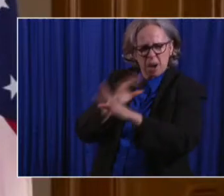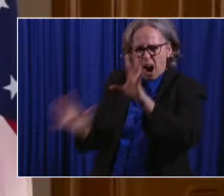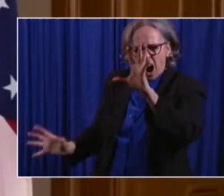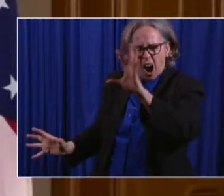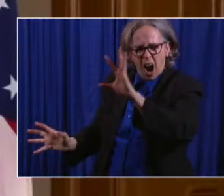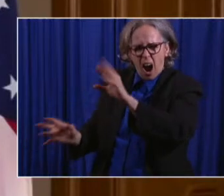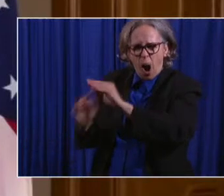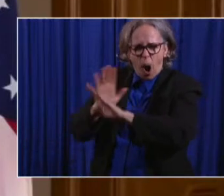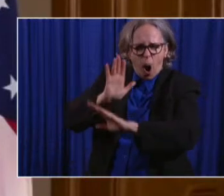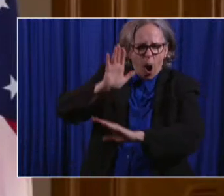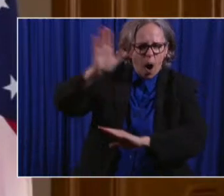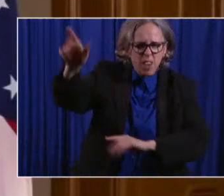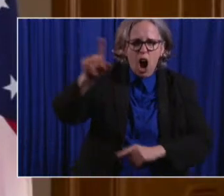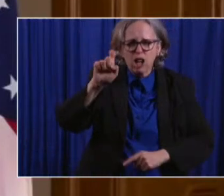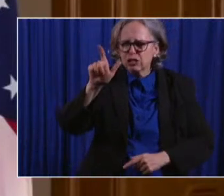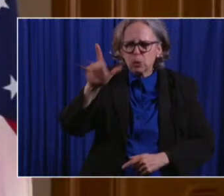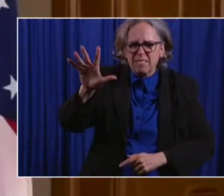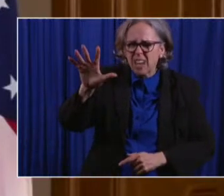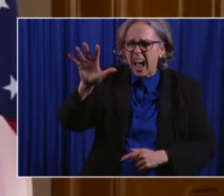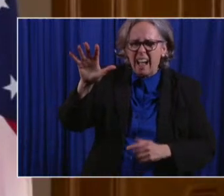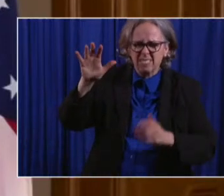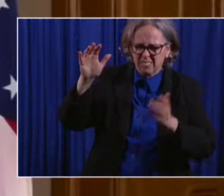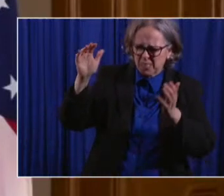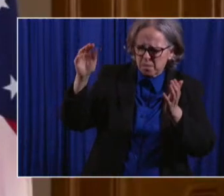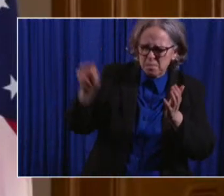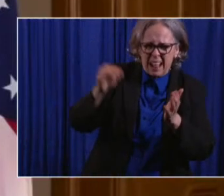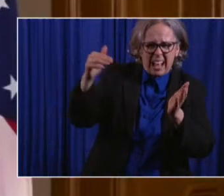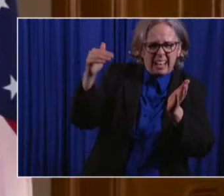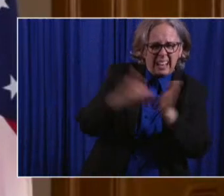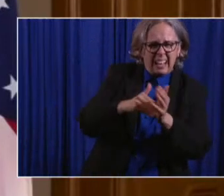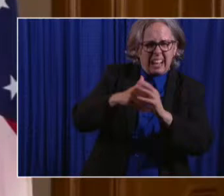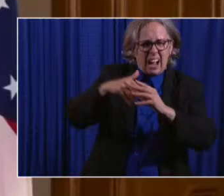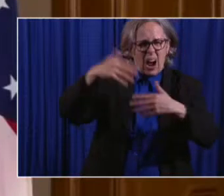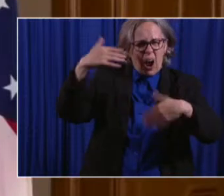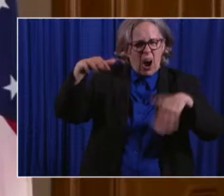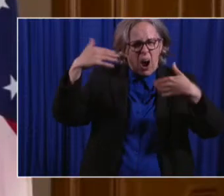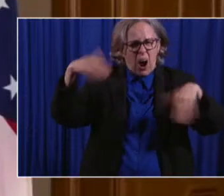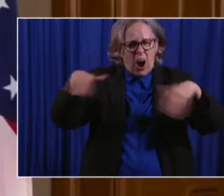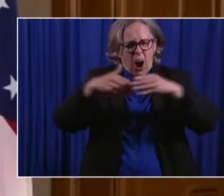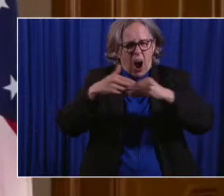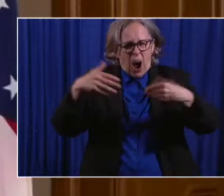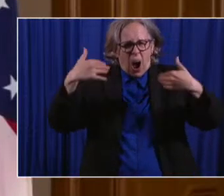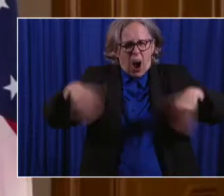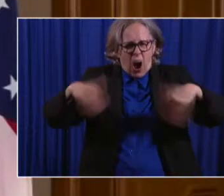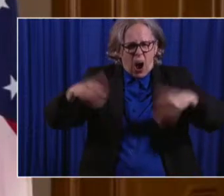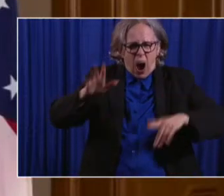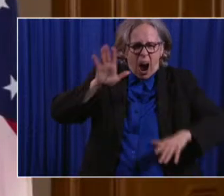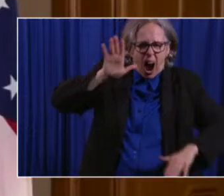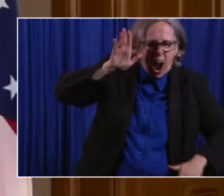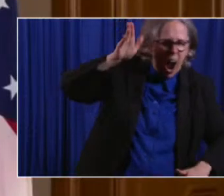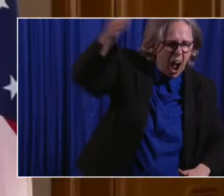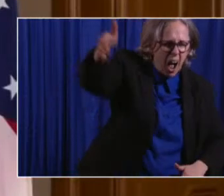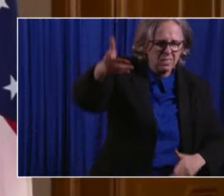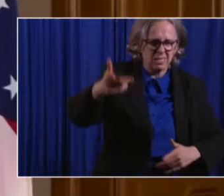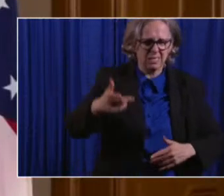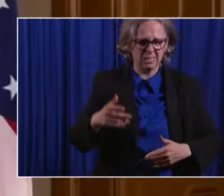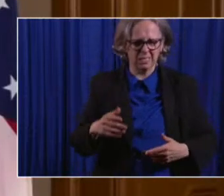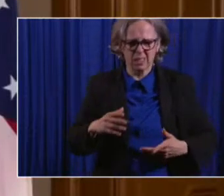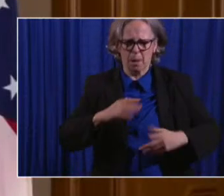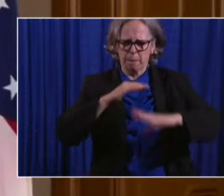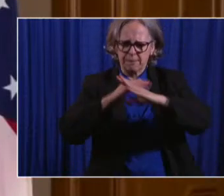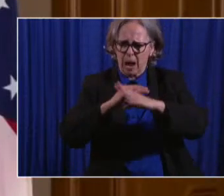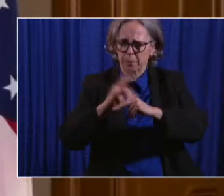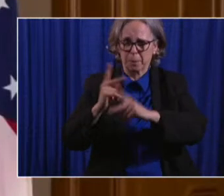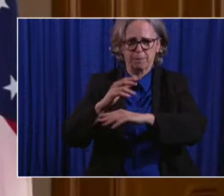people from getting it, preventing people from going to a hospital, saves lives, saves money. It's the right thing to do. And